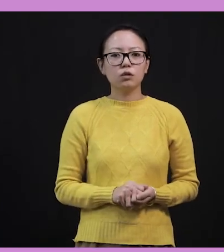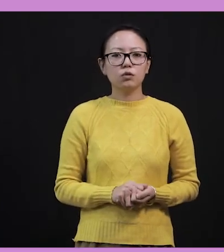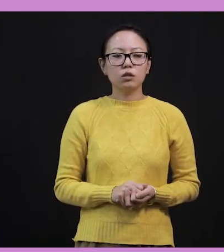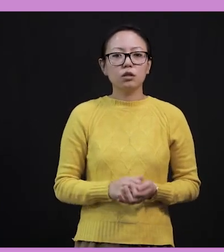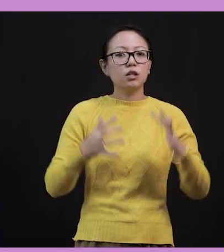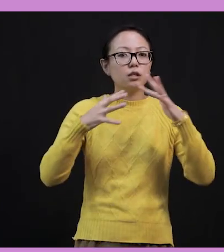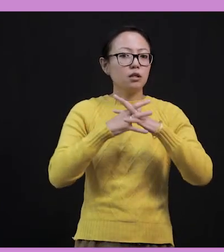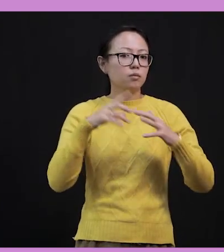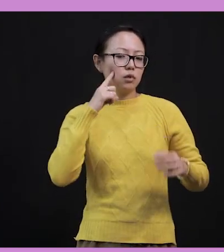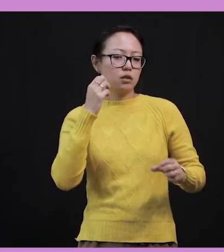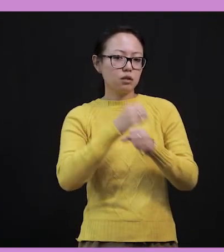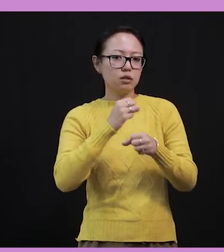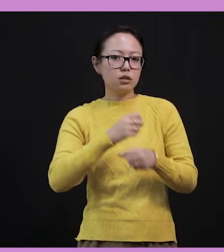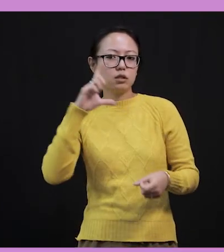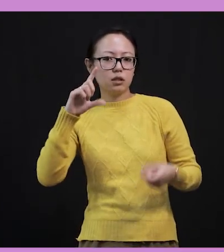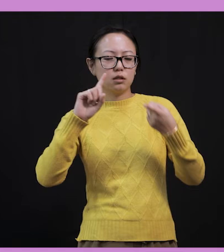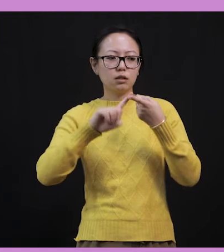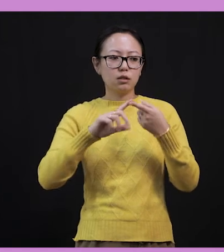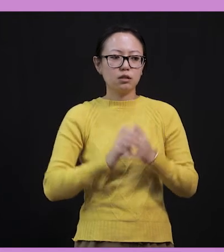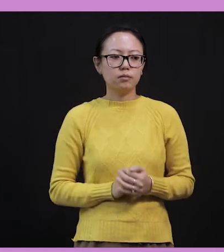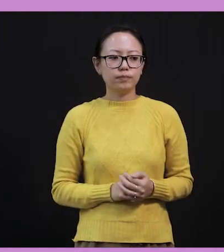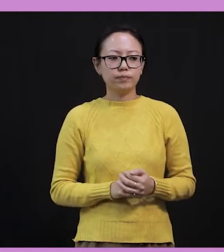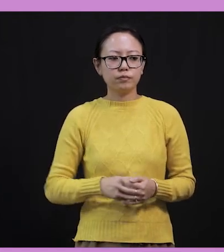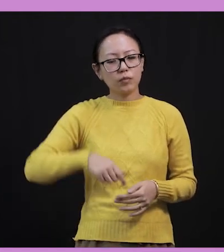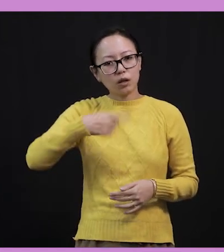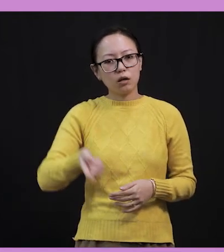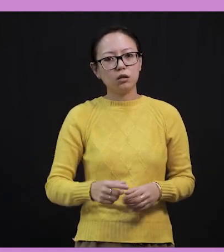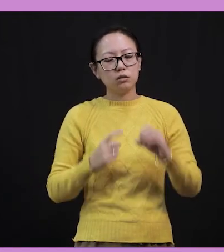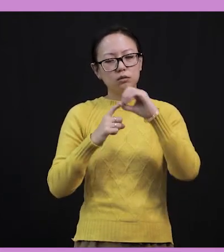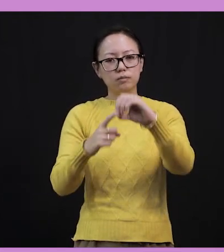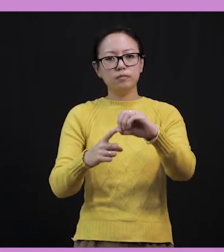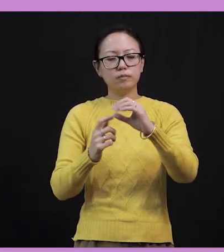say wiggle. Let's go to the next one.